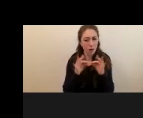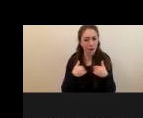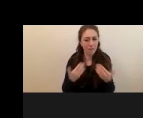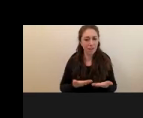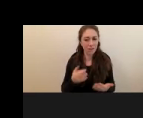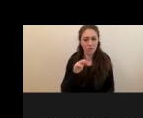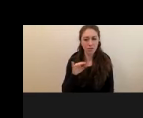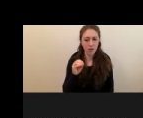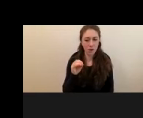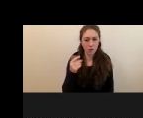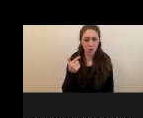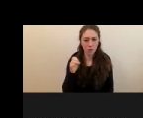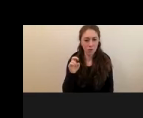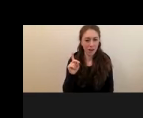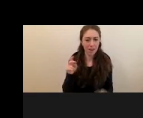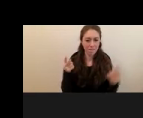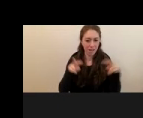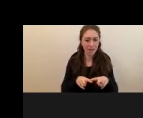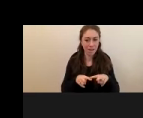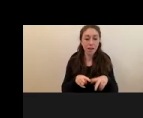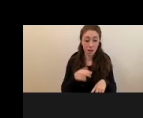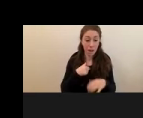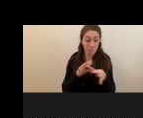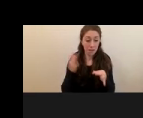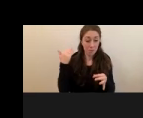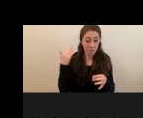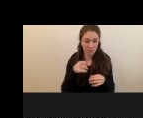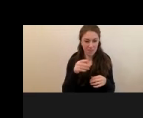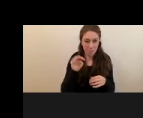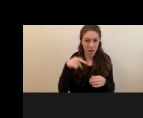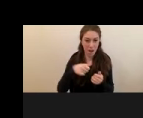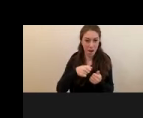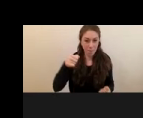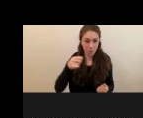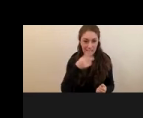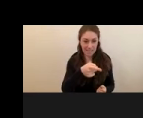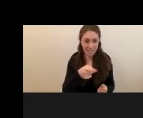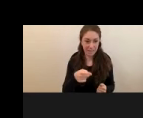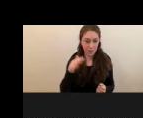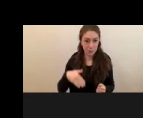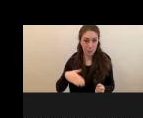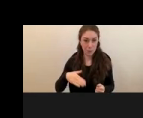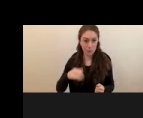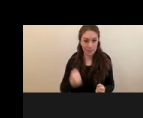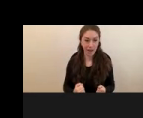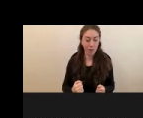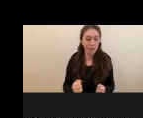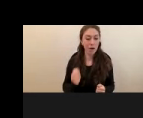Valley. There, like I had mentioned before in our map, you can see where we're located. Our region is